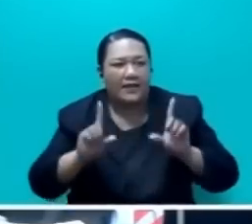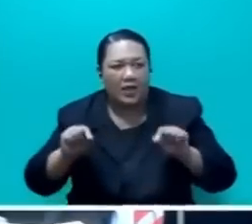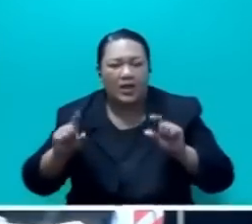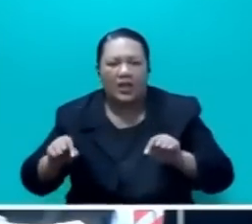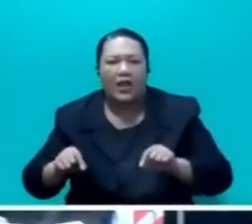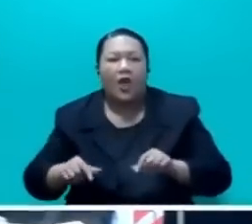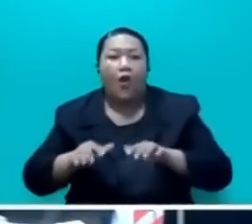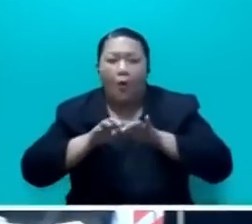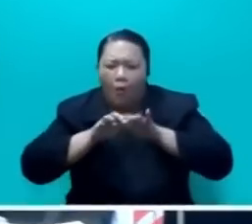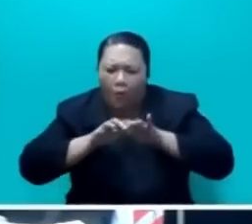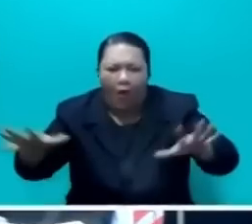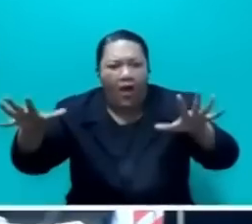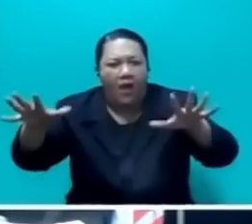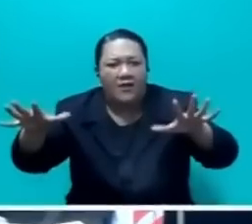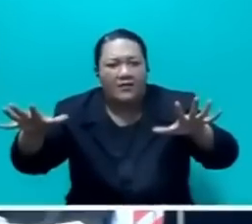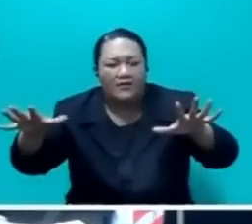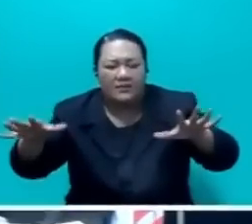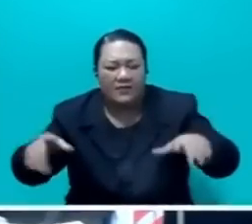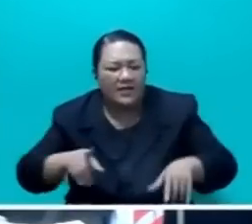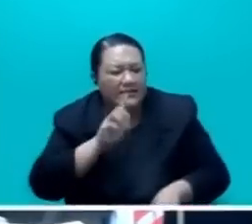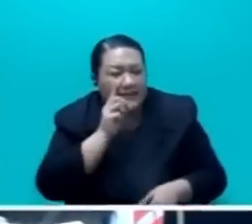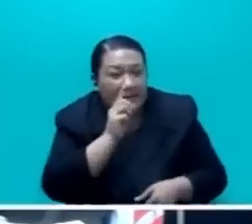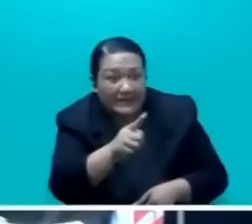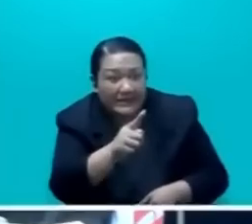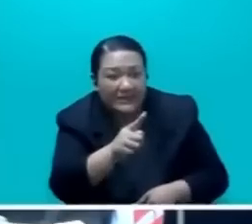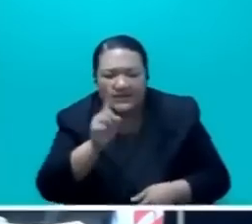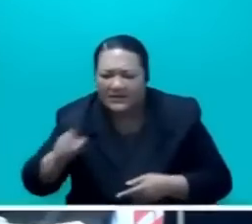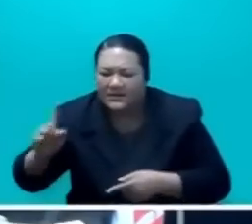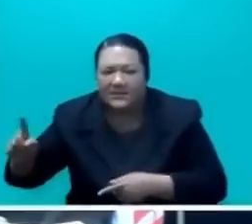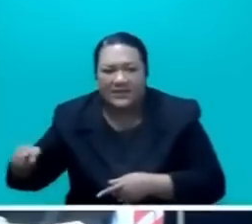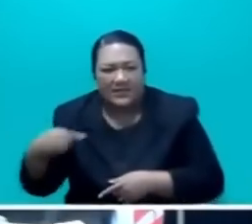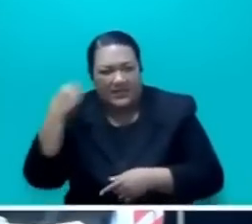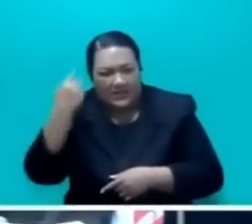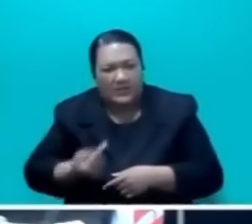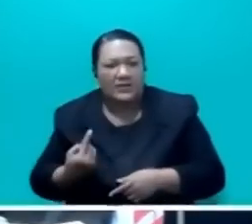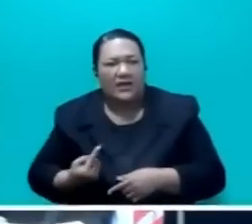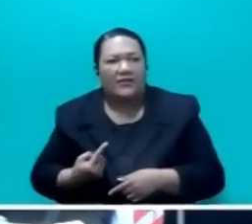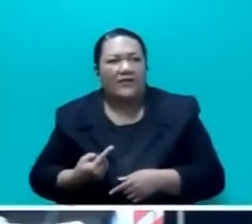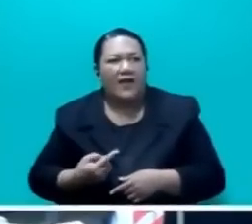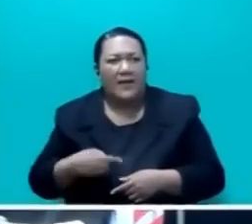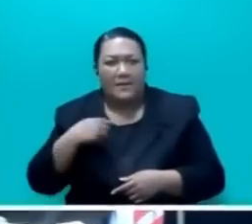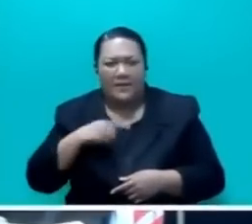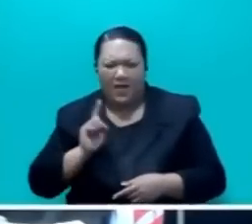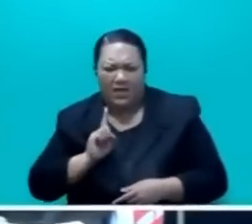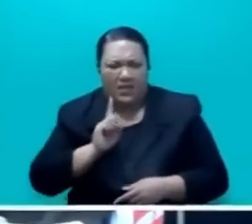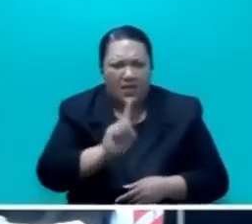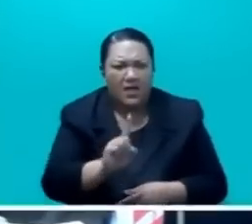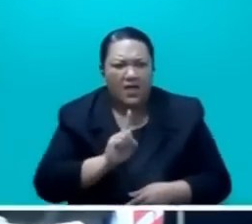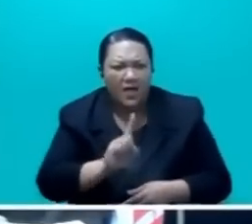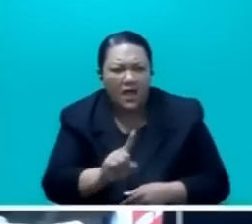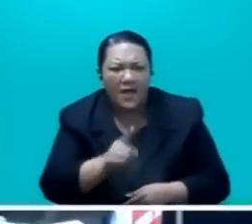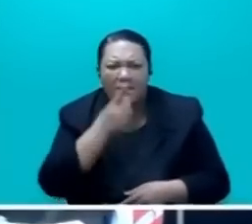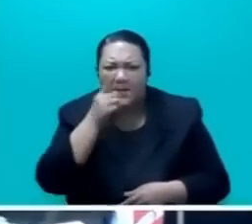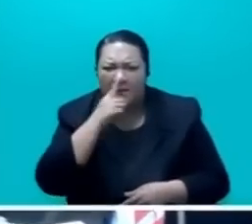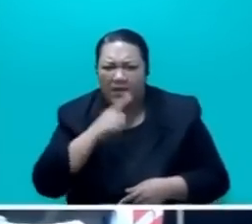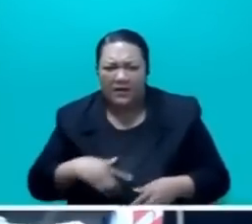Go out and see for yourselves. I've been stopped here and there, people hugging me. Thank you, I don't even know